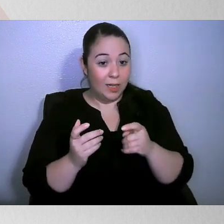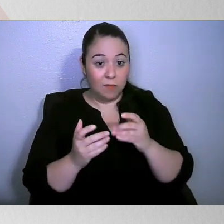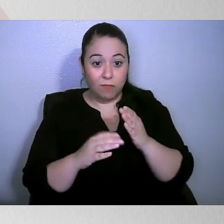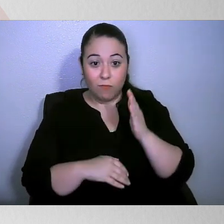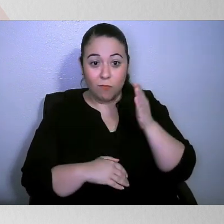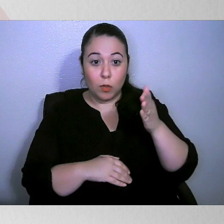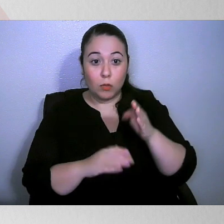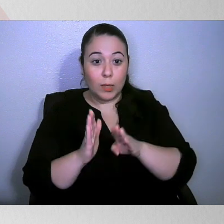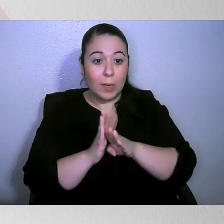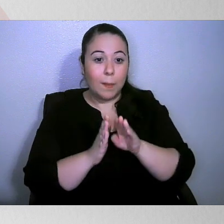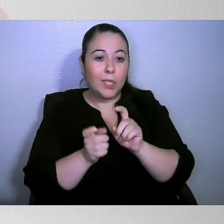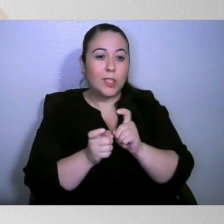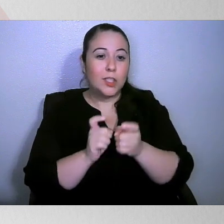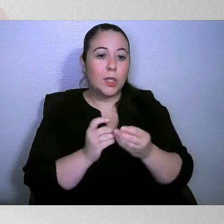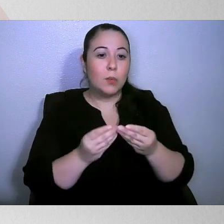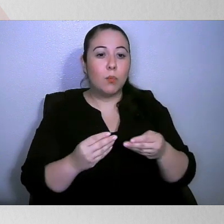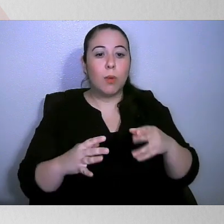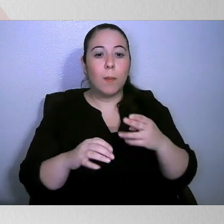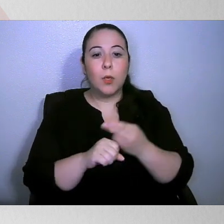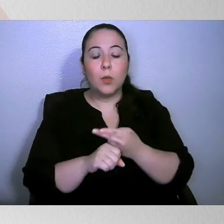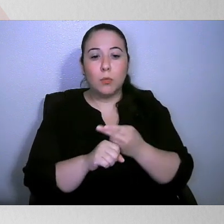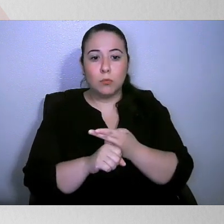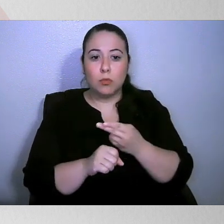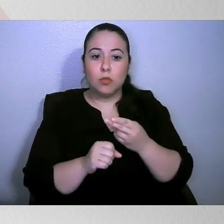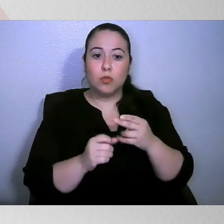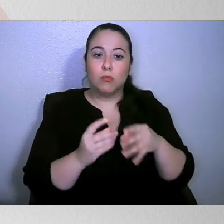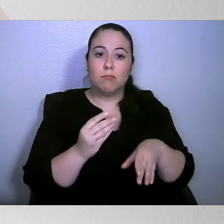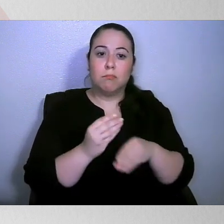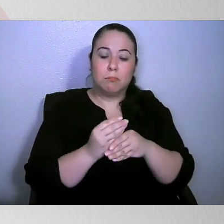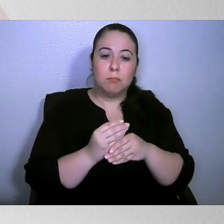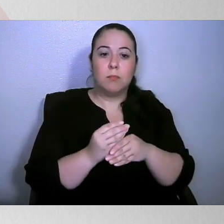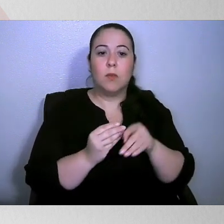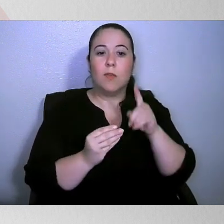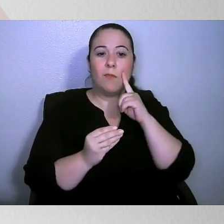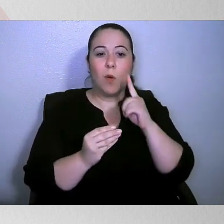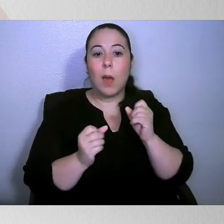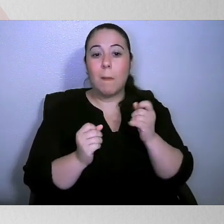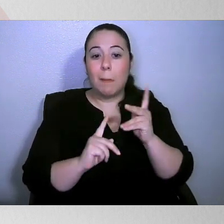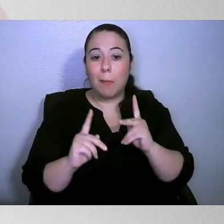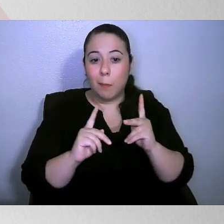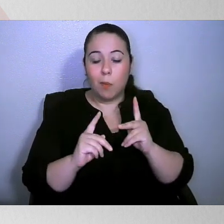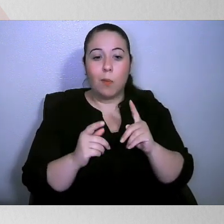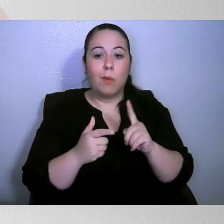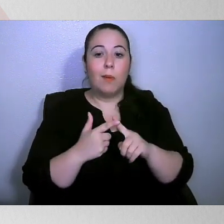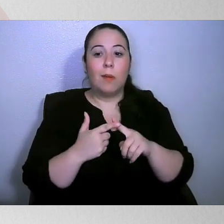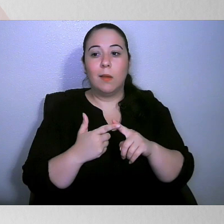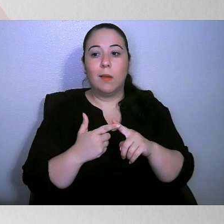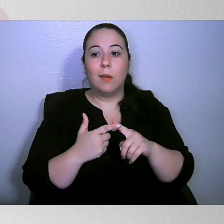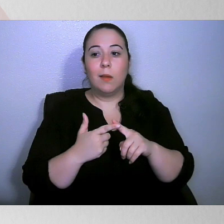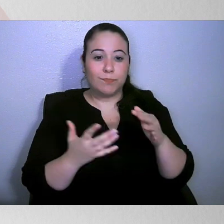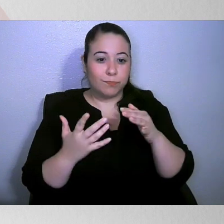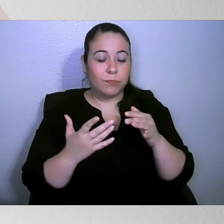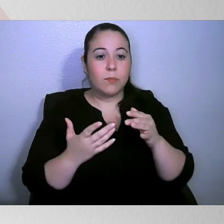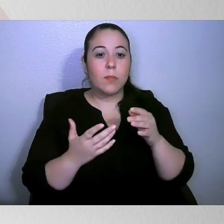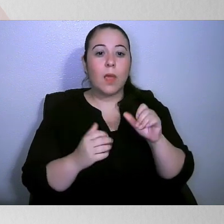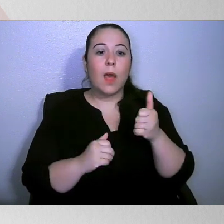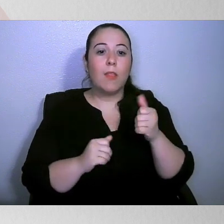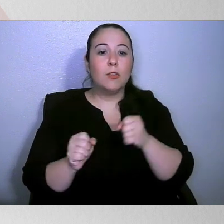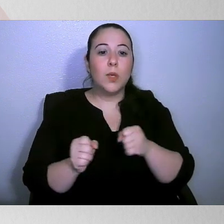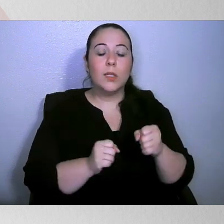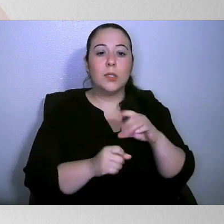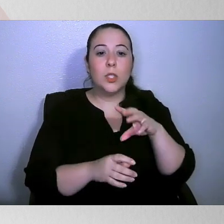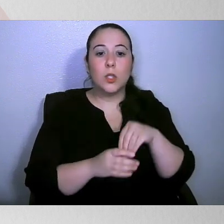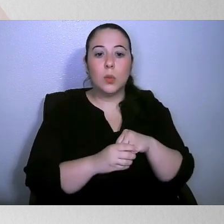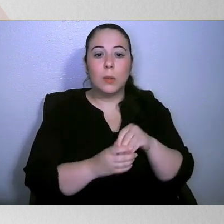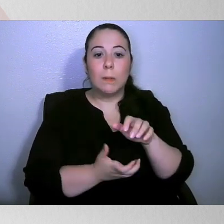property uses to complement existing residences in terms of density, heights, and setbacks. Other strategies include incorporating a mix